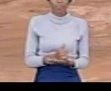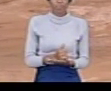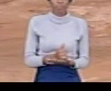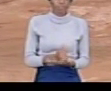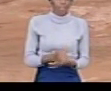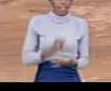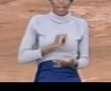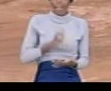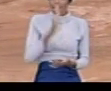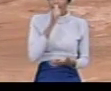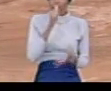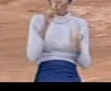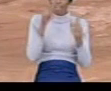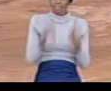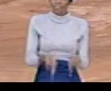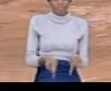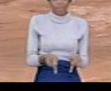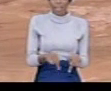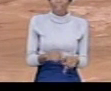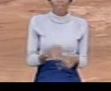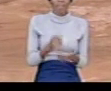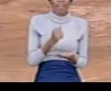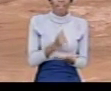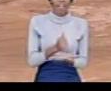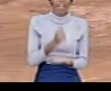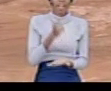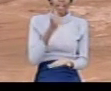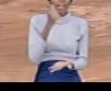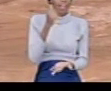amen, amen.